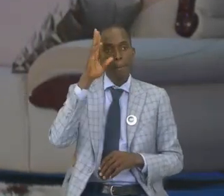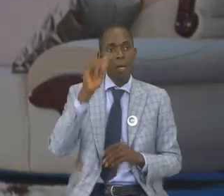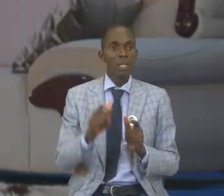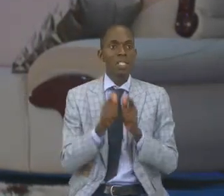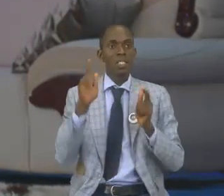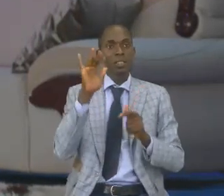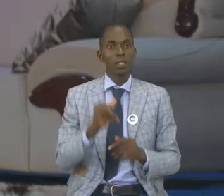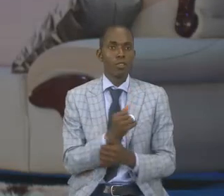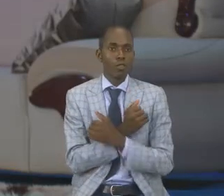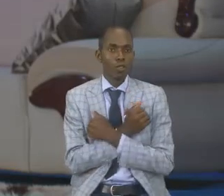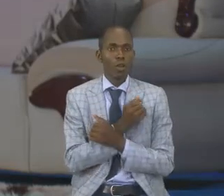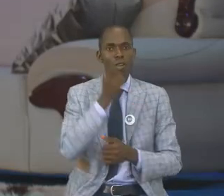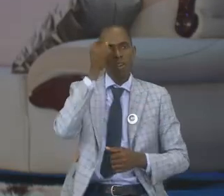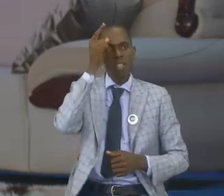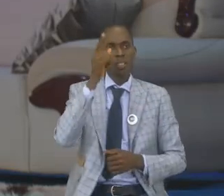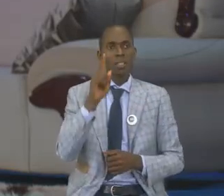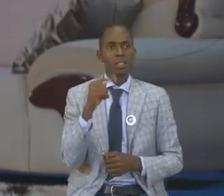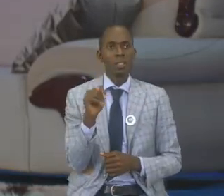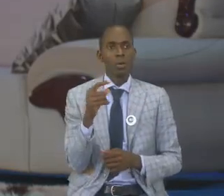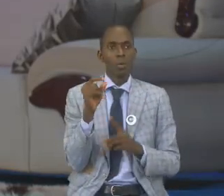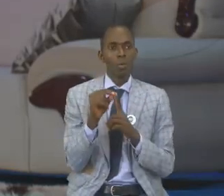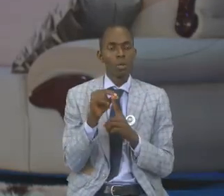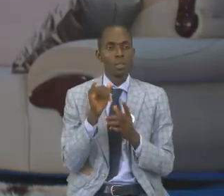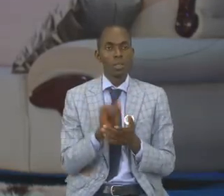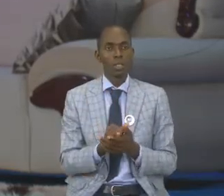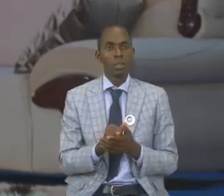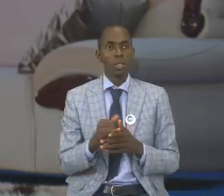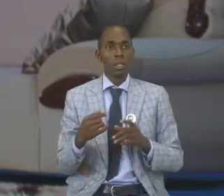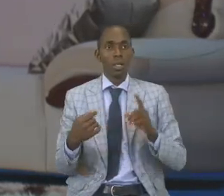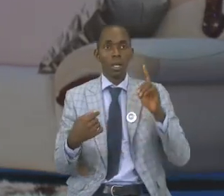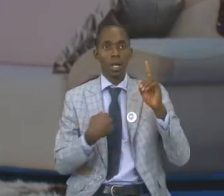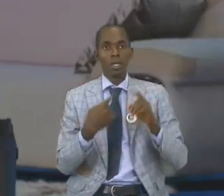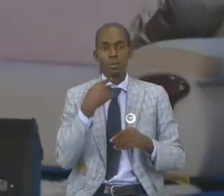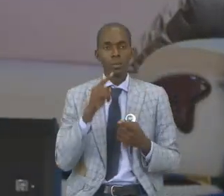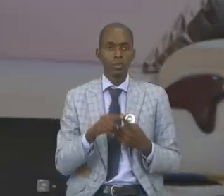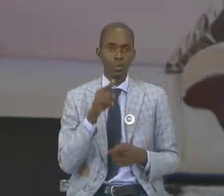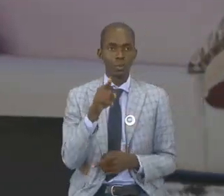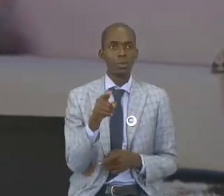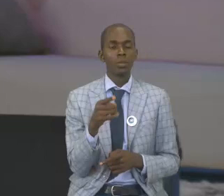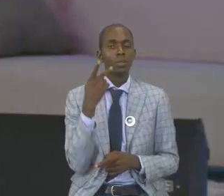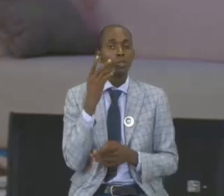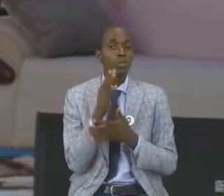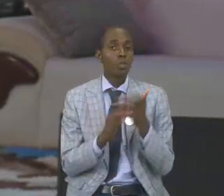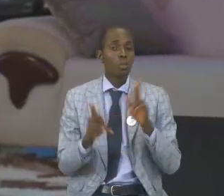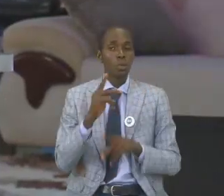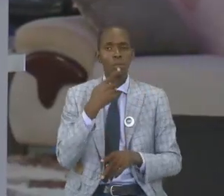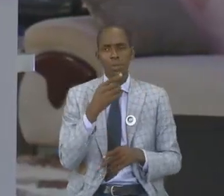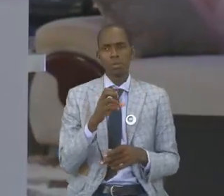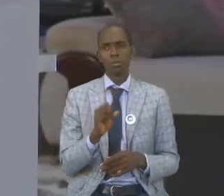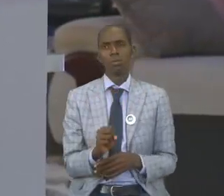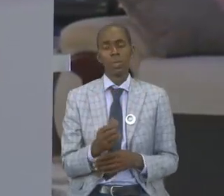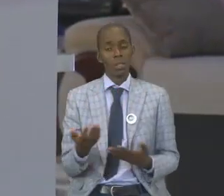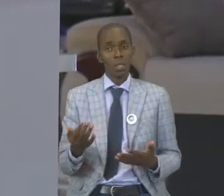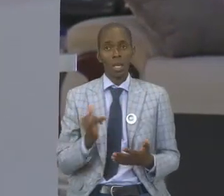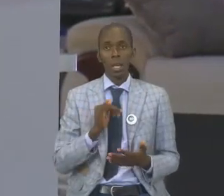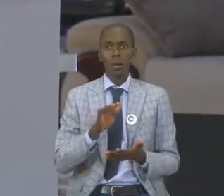beloved, understand the words that I speak unto thee. You know, some people say, I became saved,